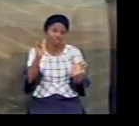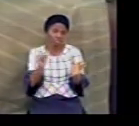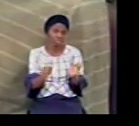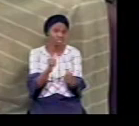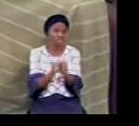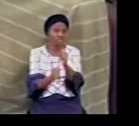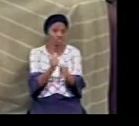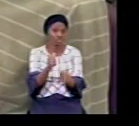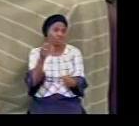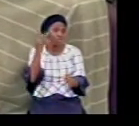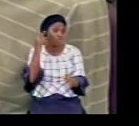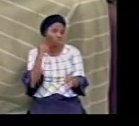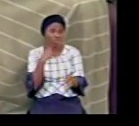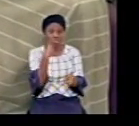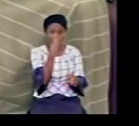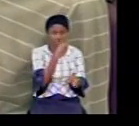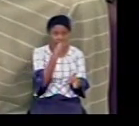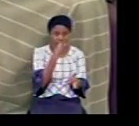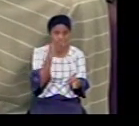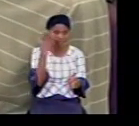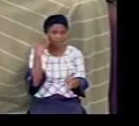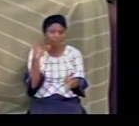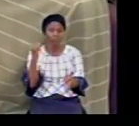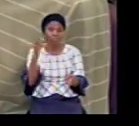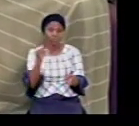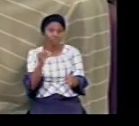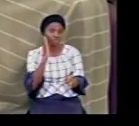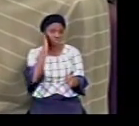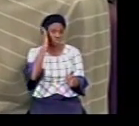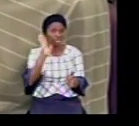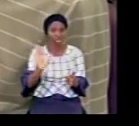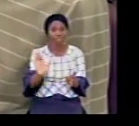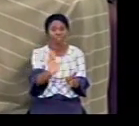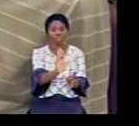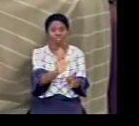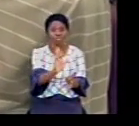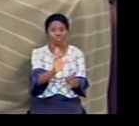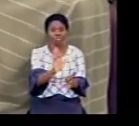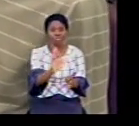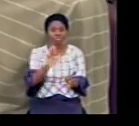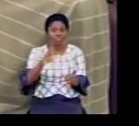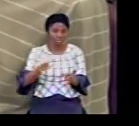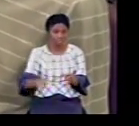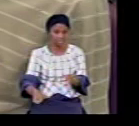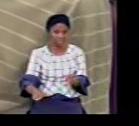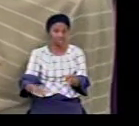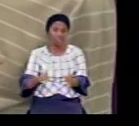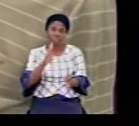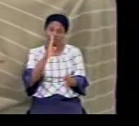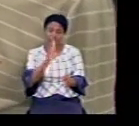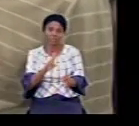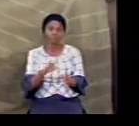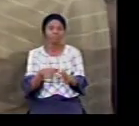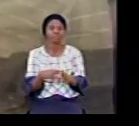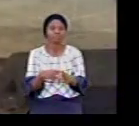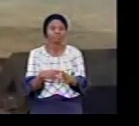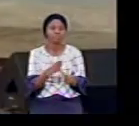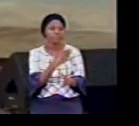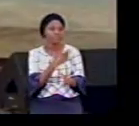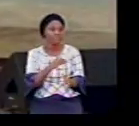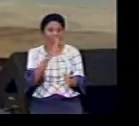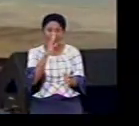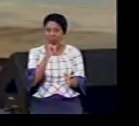that which was spoken, so shall thy seed be. And be not weak